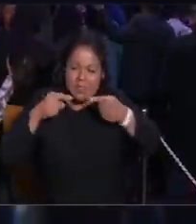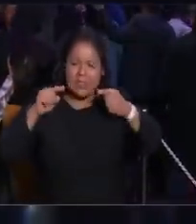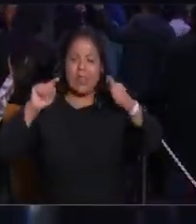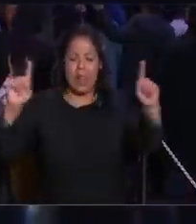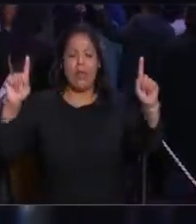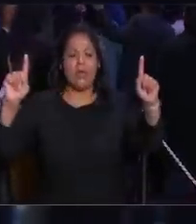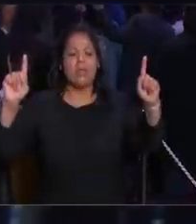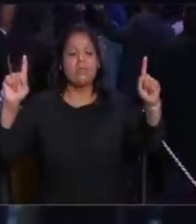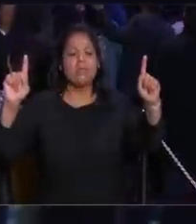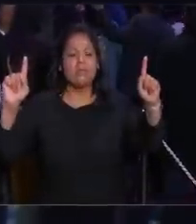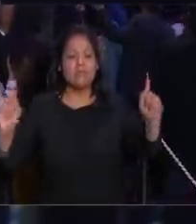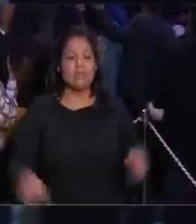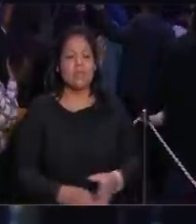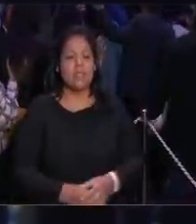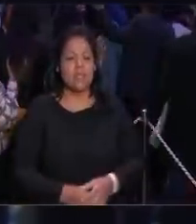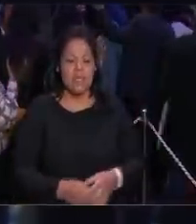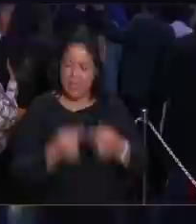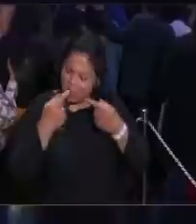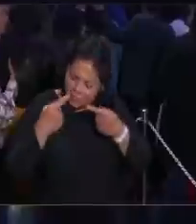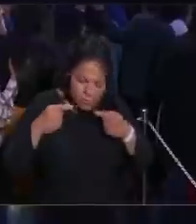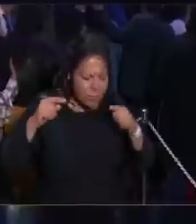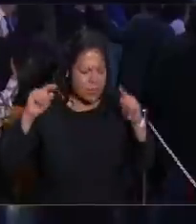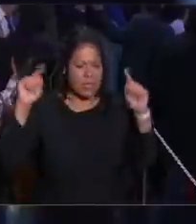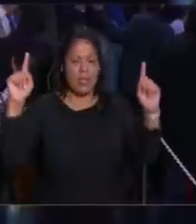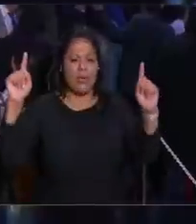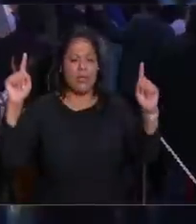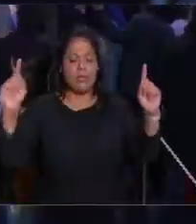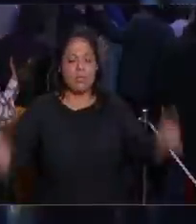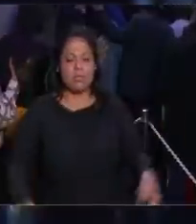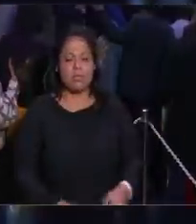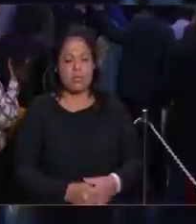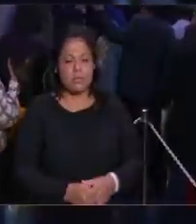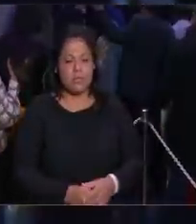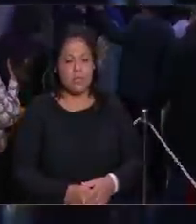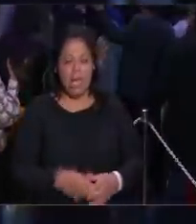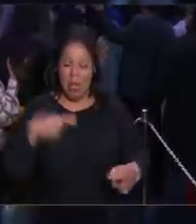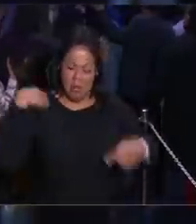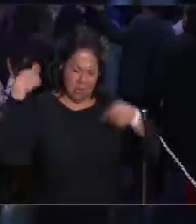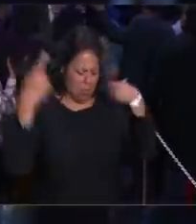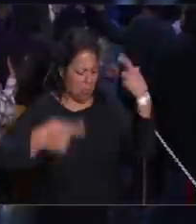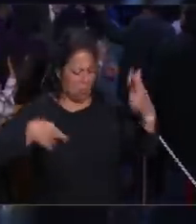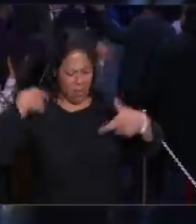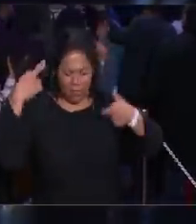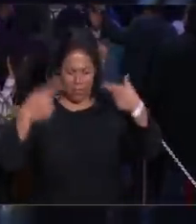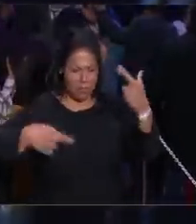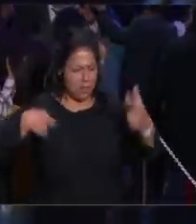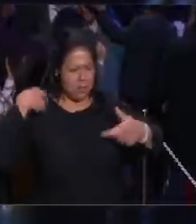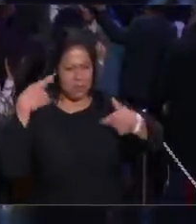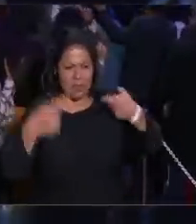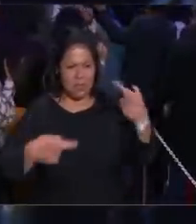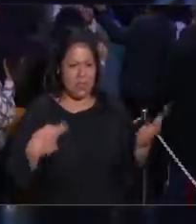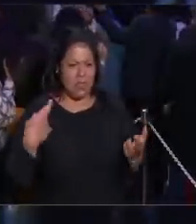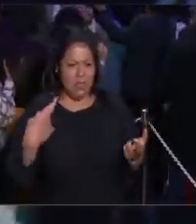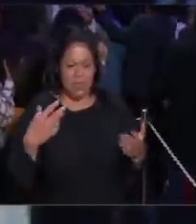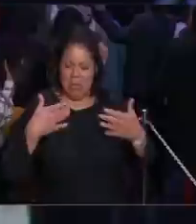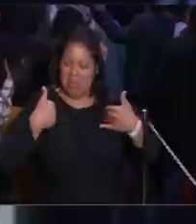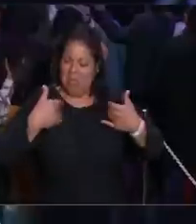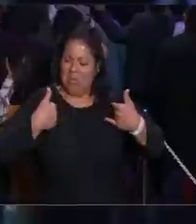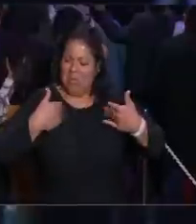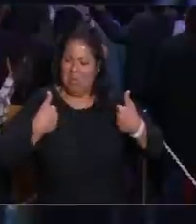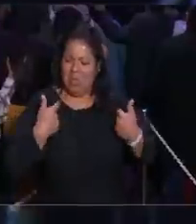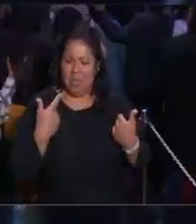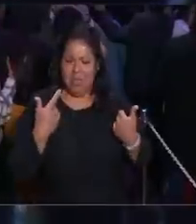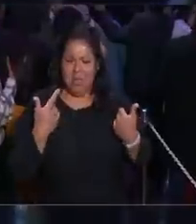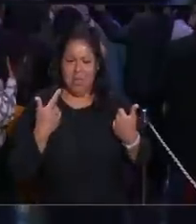declarando. I'm going to tell you something. Estoy declarando un avivamiento. A revival. En la juventud